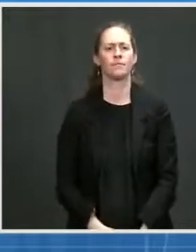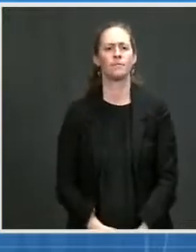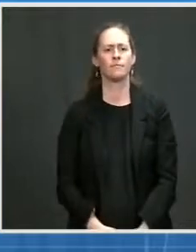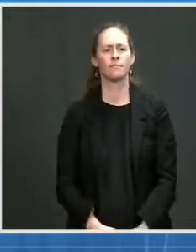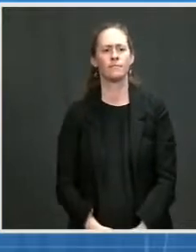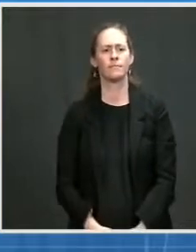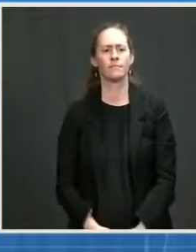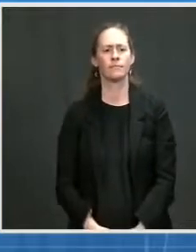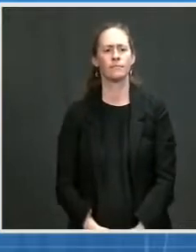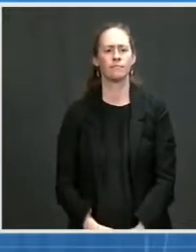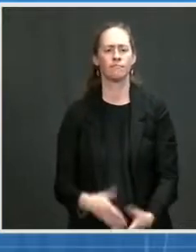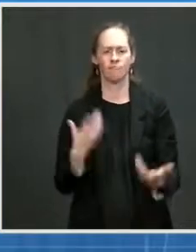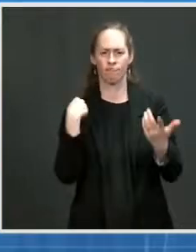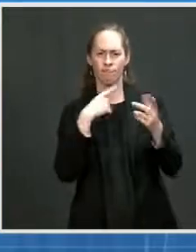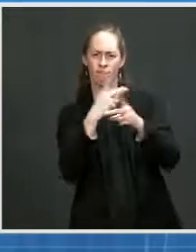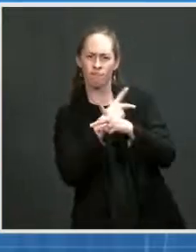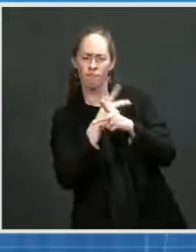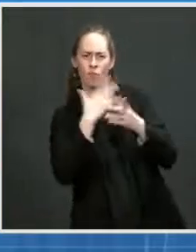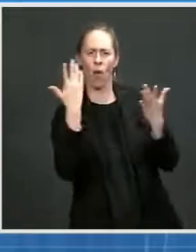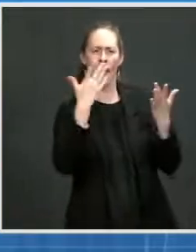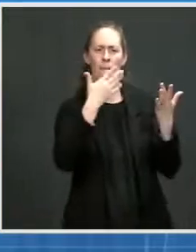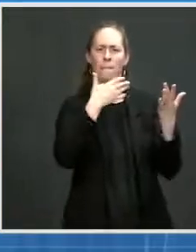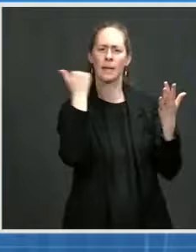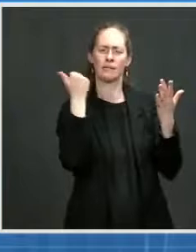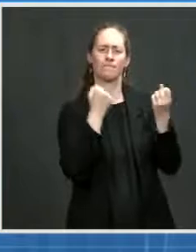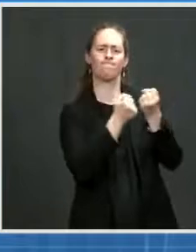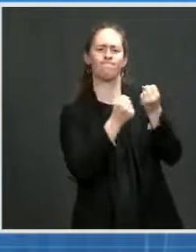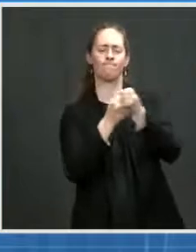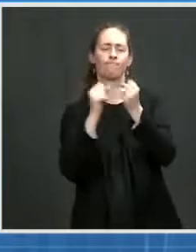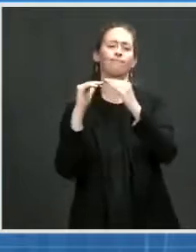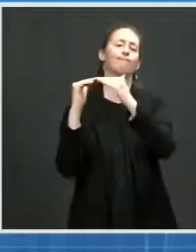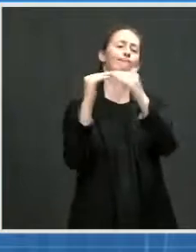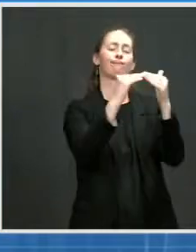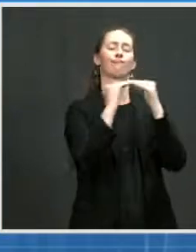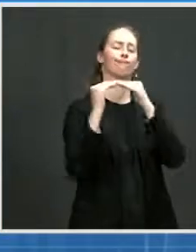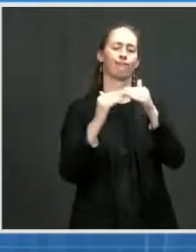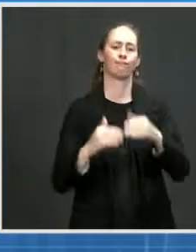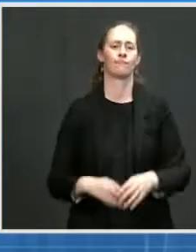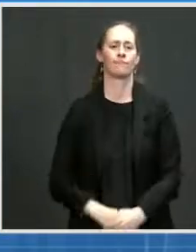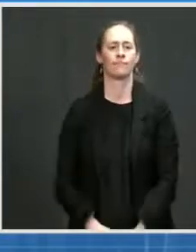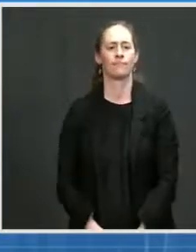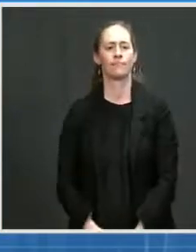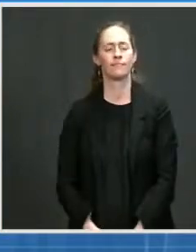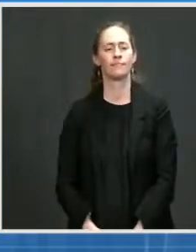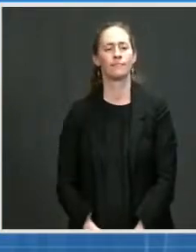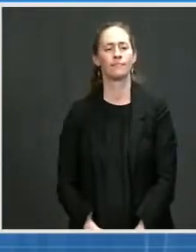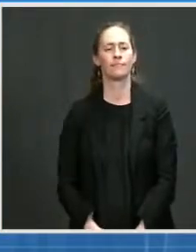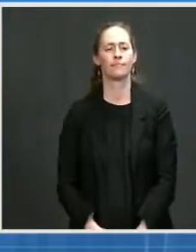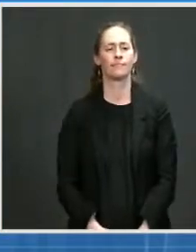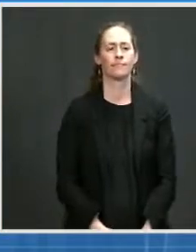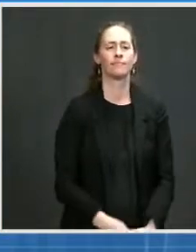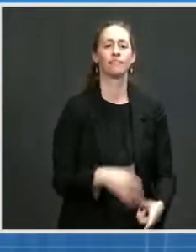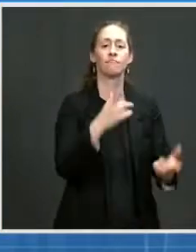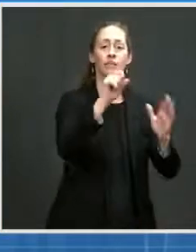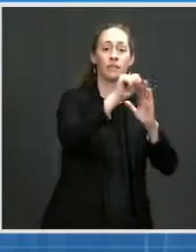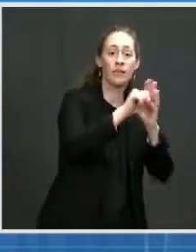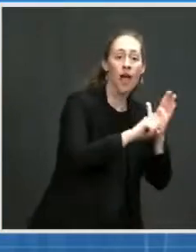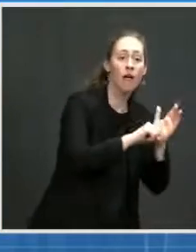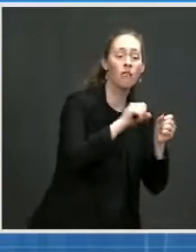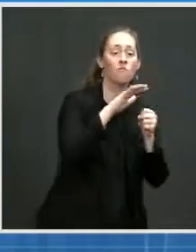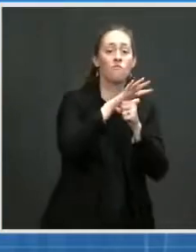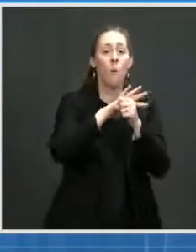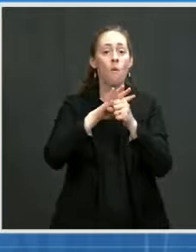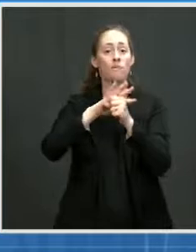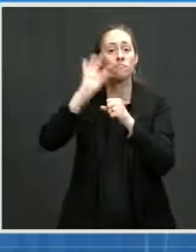to better inform our work. So across all of the partnerships, state, local, federal, clinical providers,